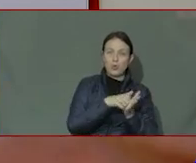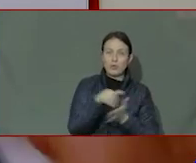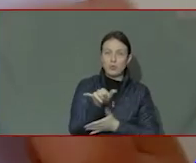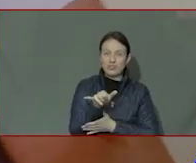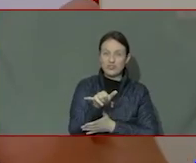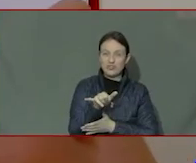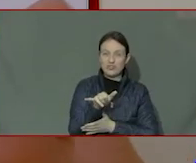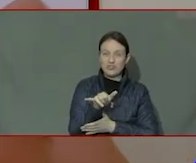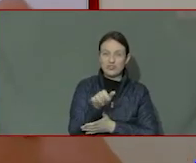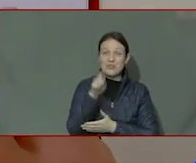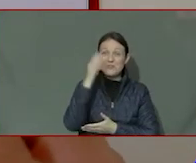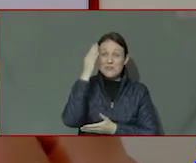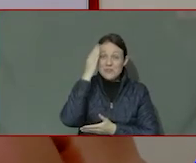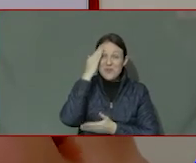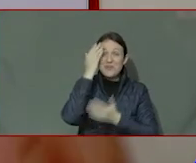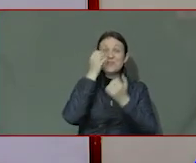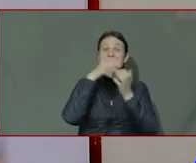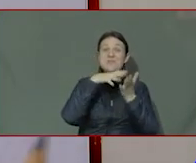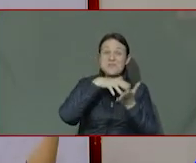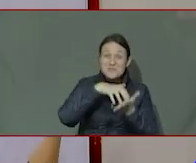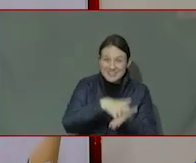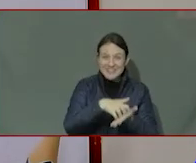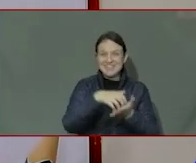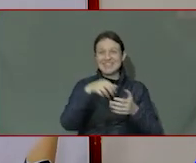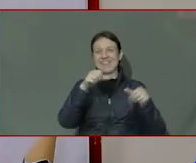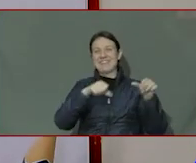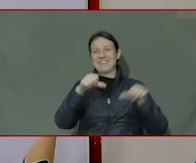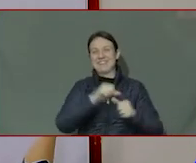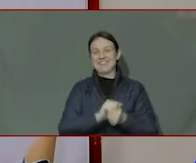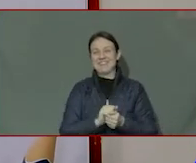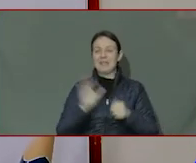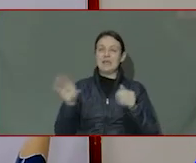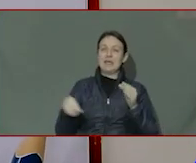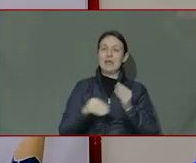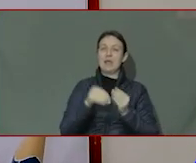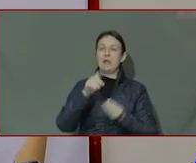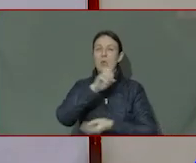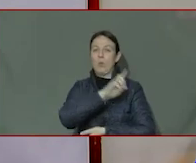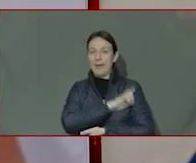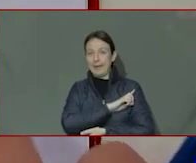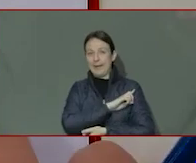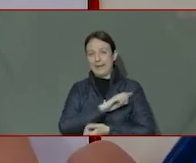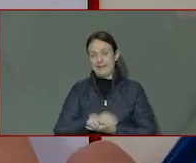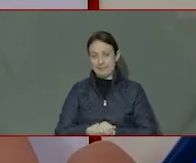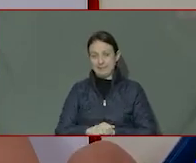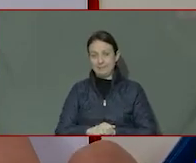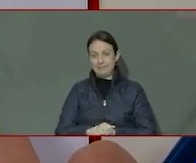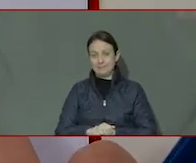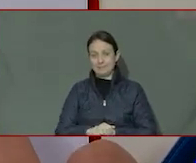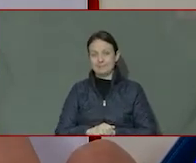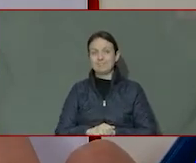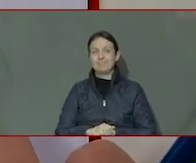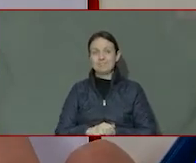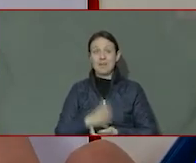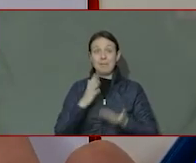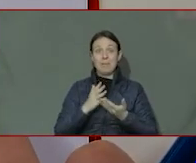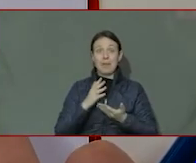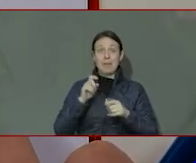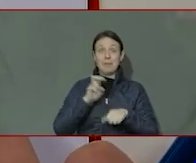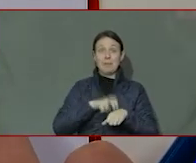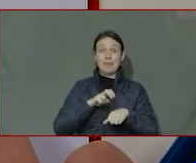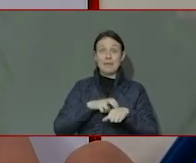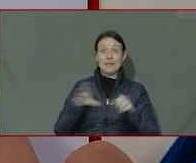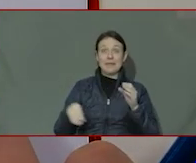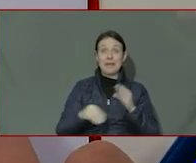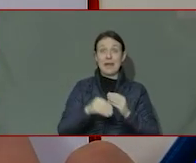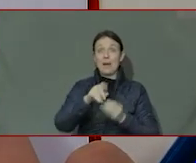is a weak acid, and then give a reason for your answer. So when we have to give a reason for